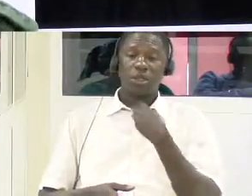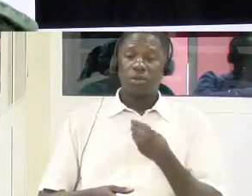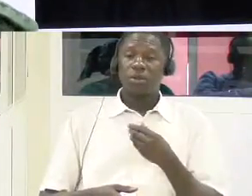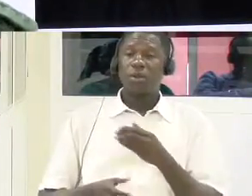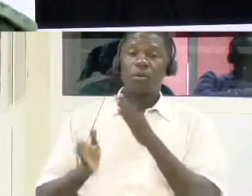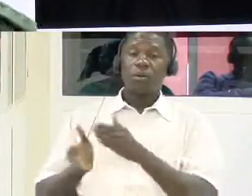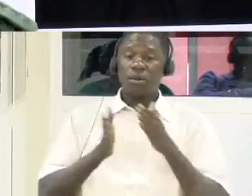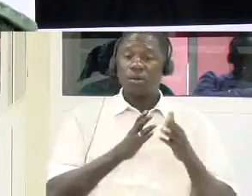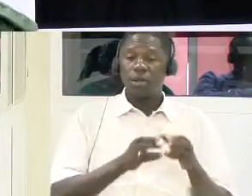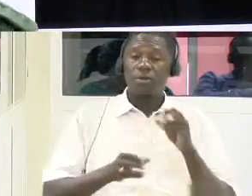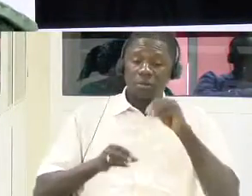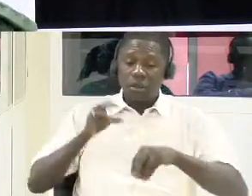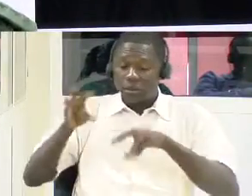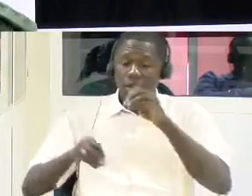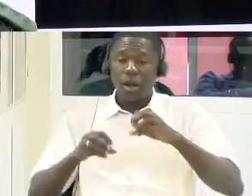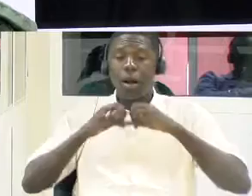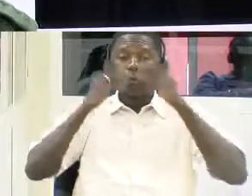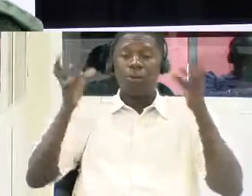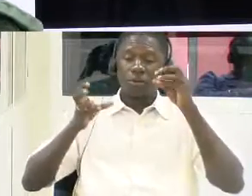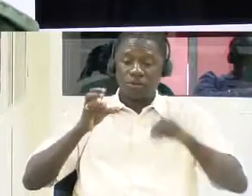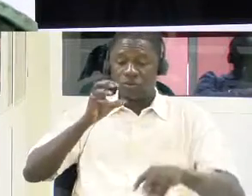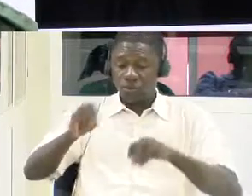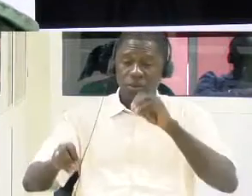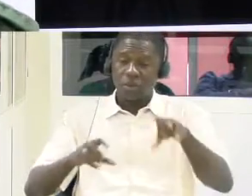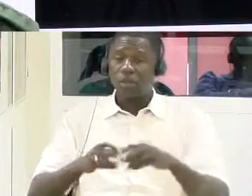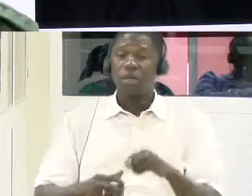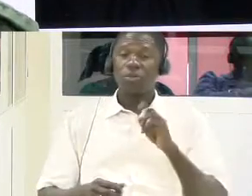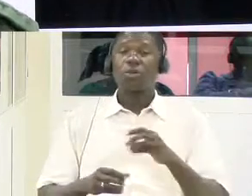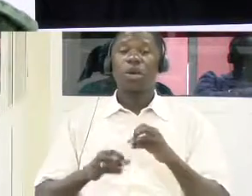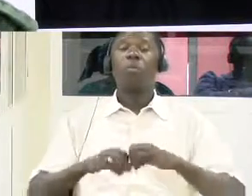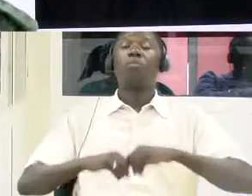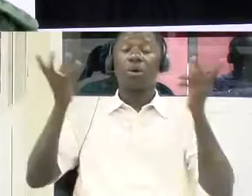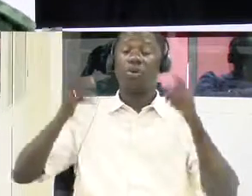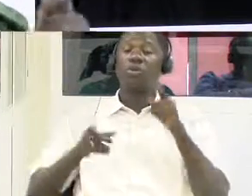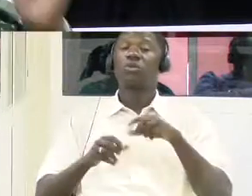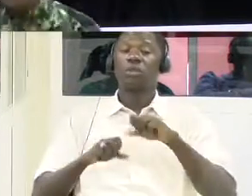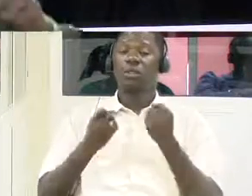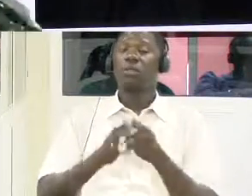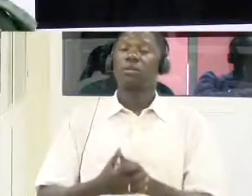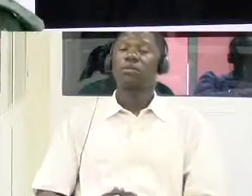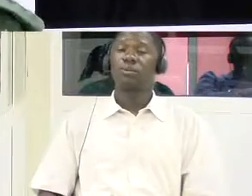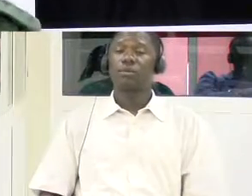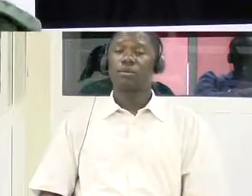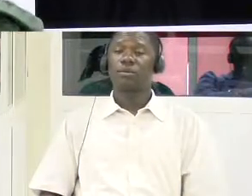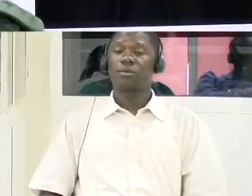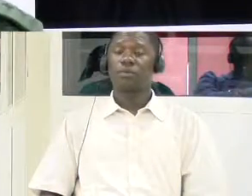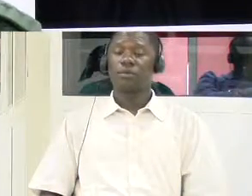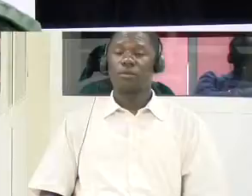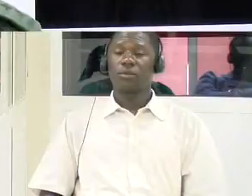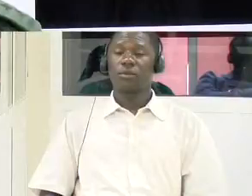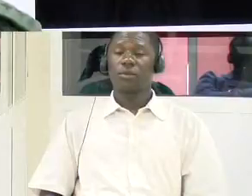plant explosives there, and I should explode those targets, and then they will put the blame on